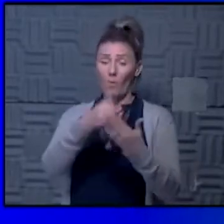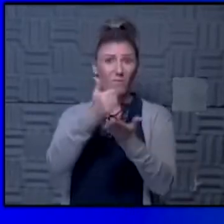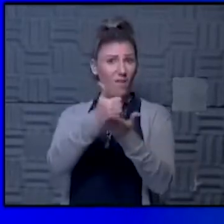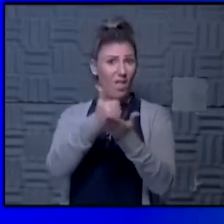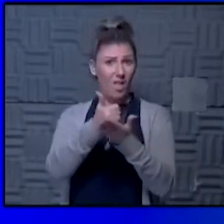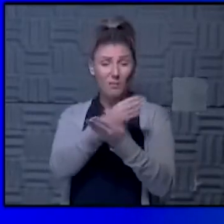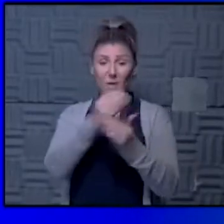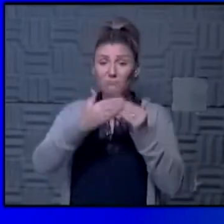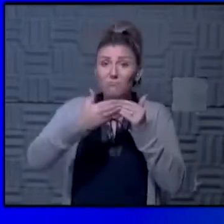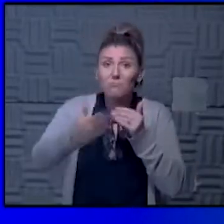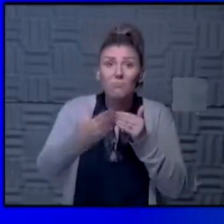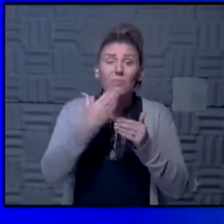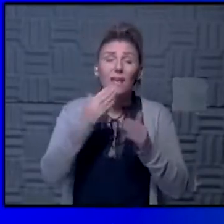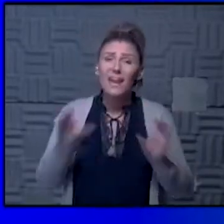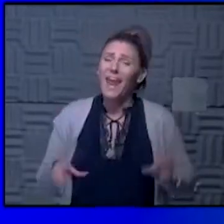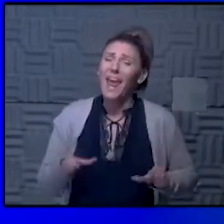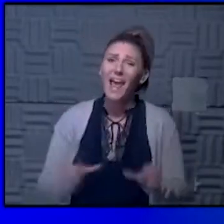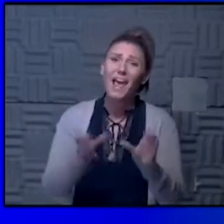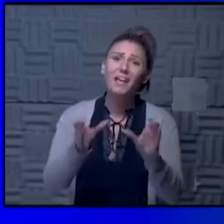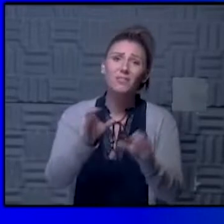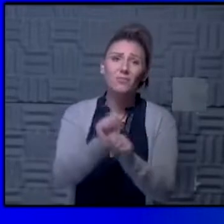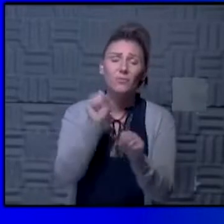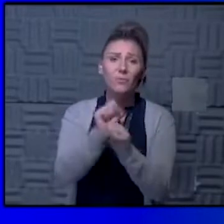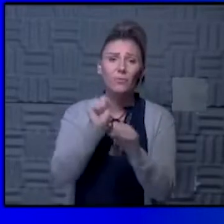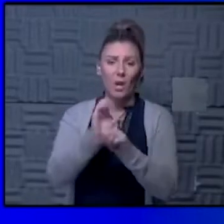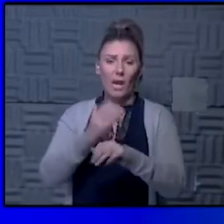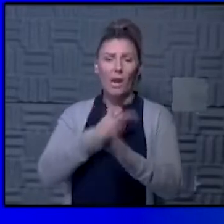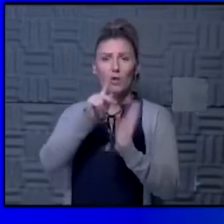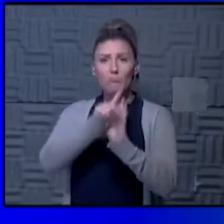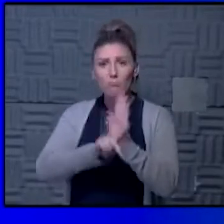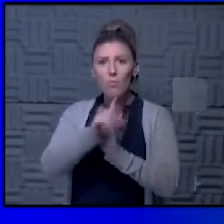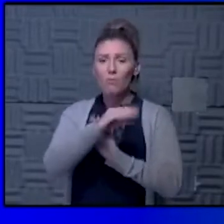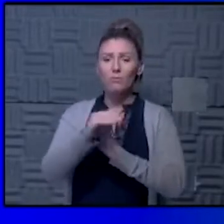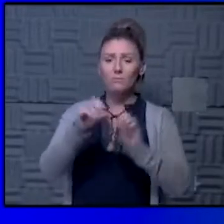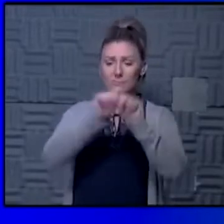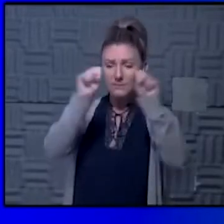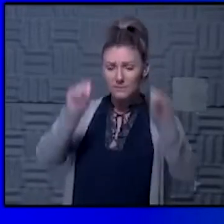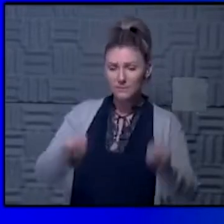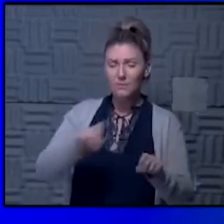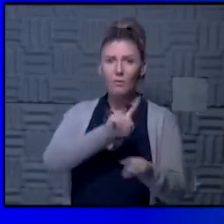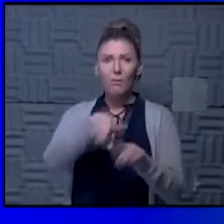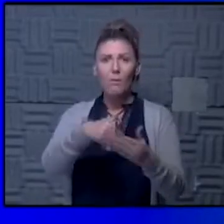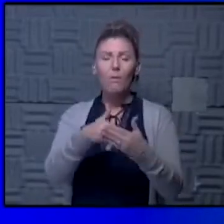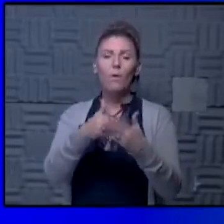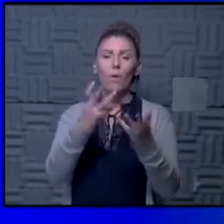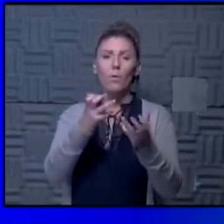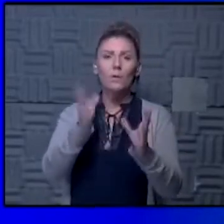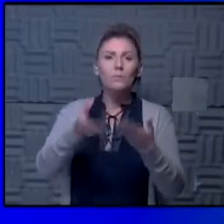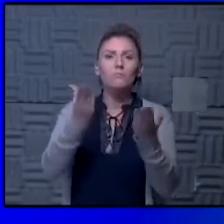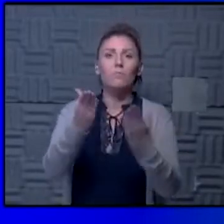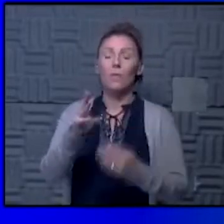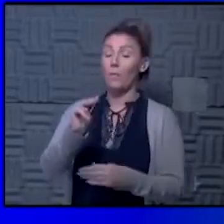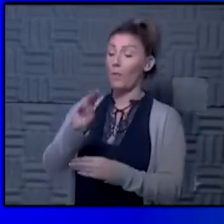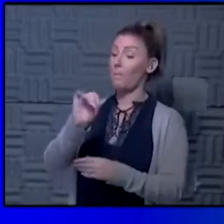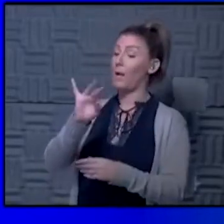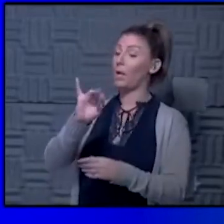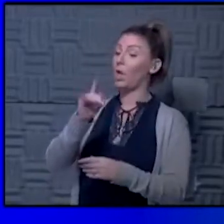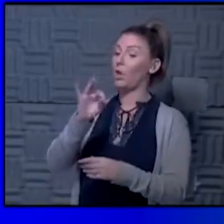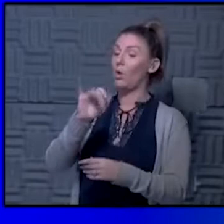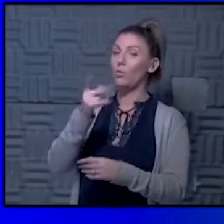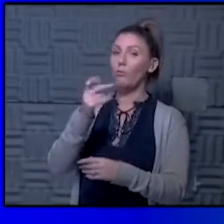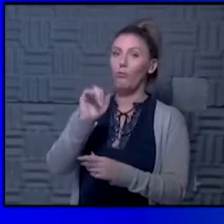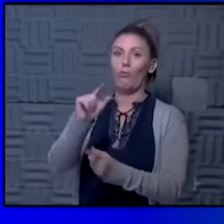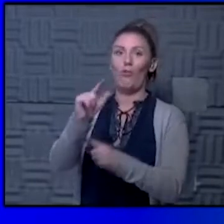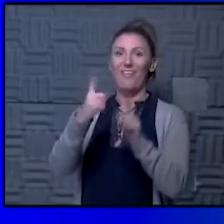we are also looking and actively working on our protocols and systems to start to be able to give the monoclonal antibodies on